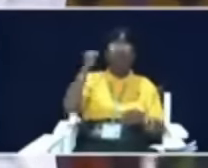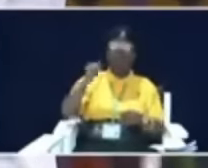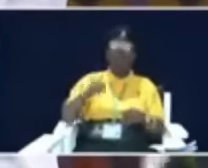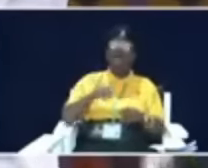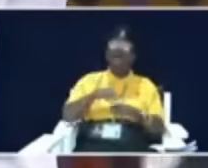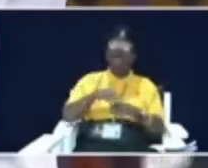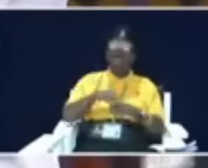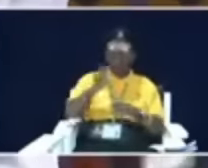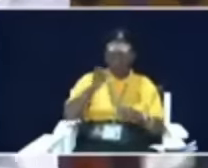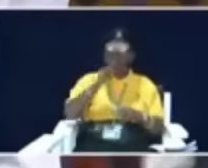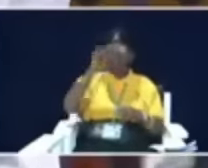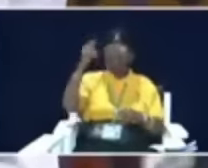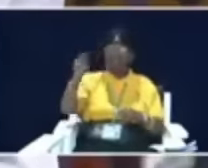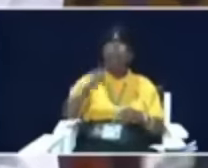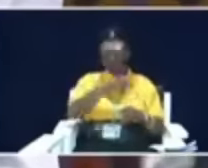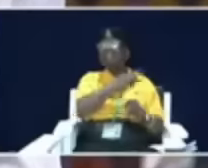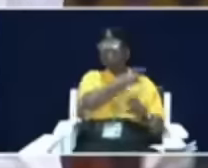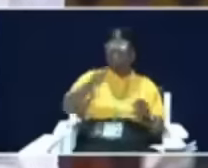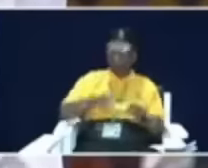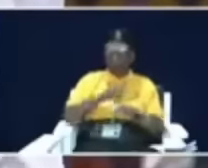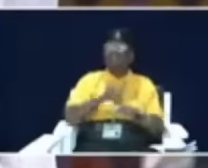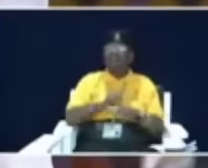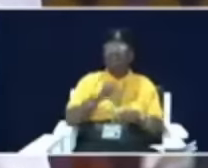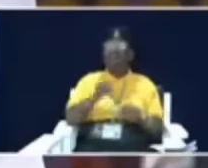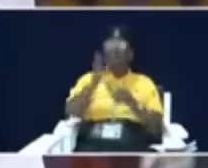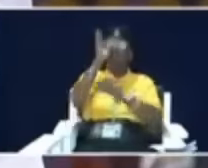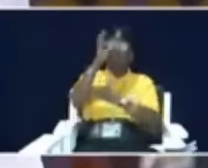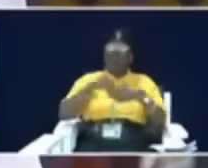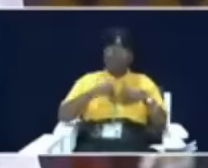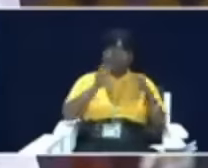that God has prepared for David.